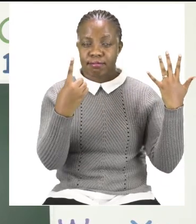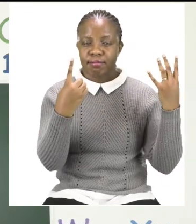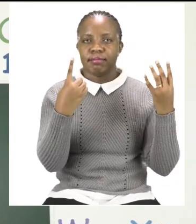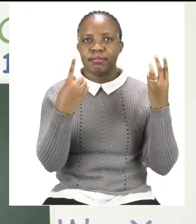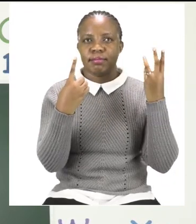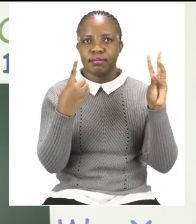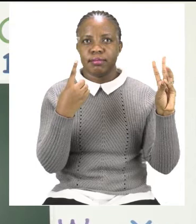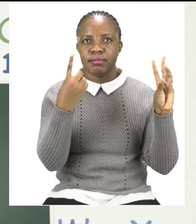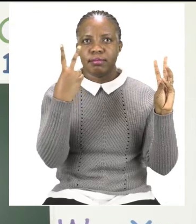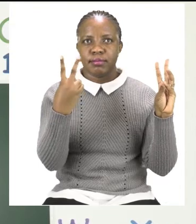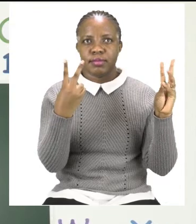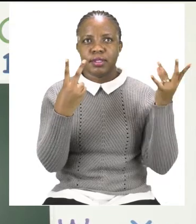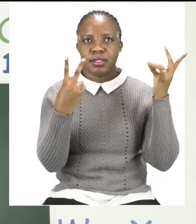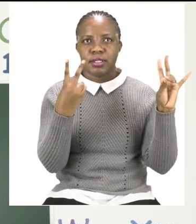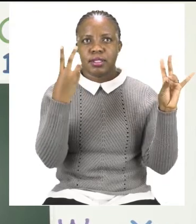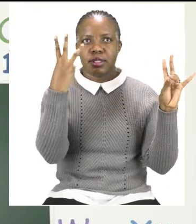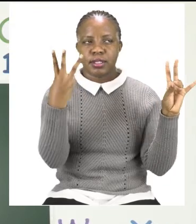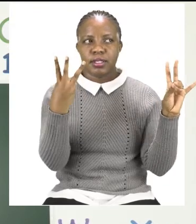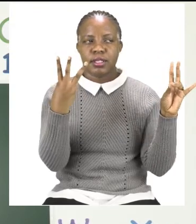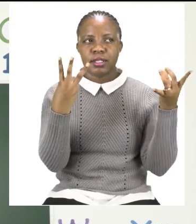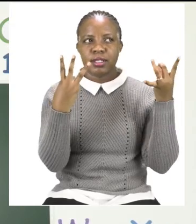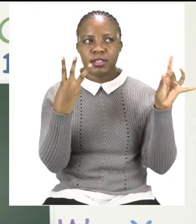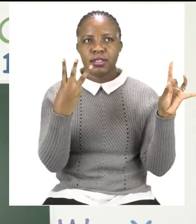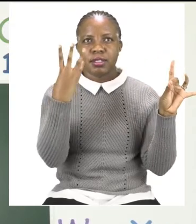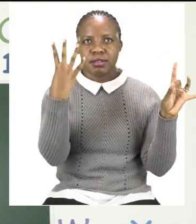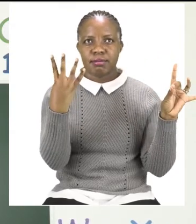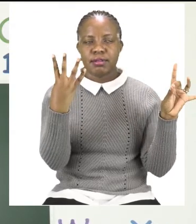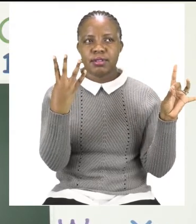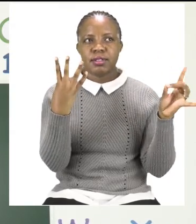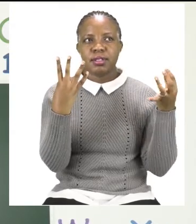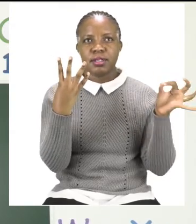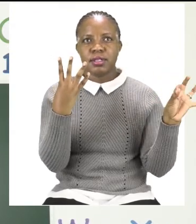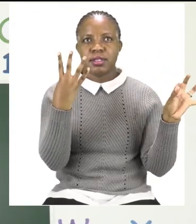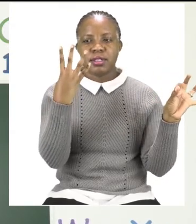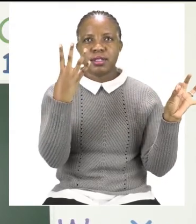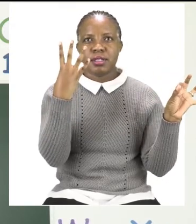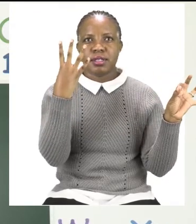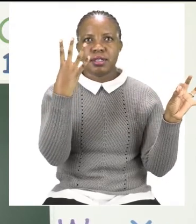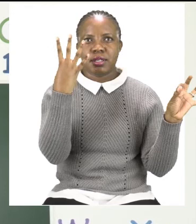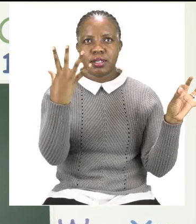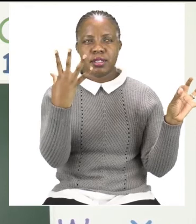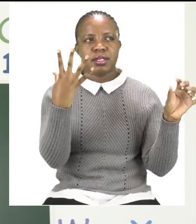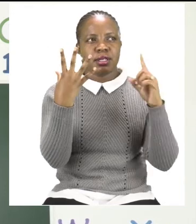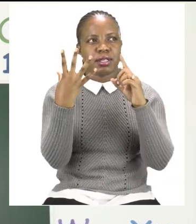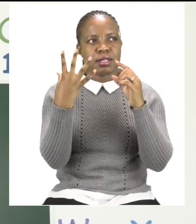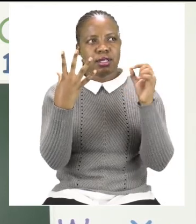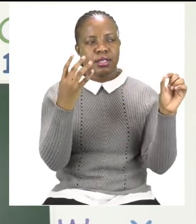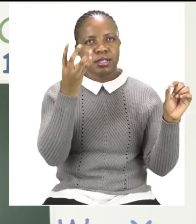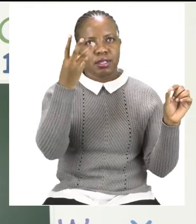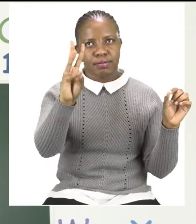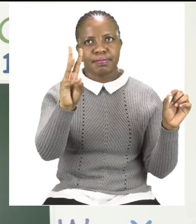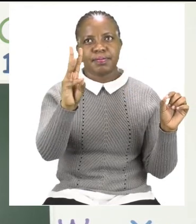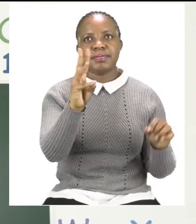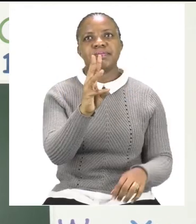5, 6, 7, 8, 9, 10. Very